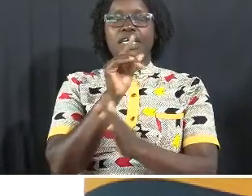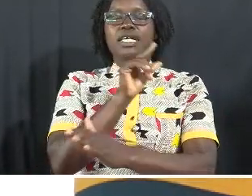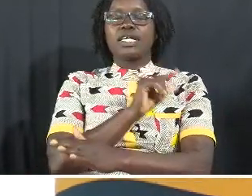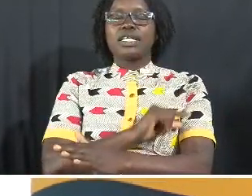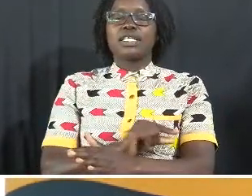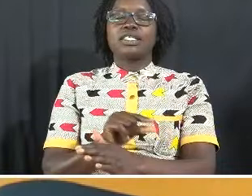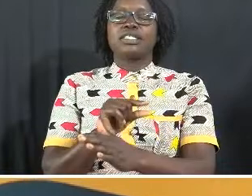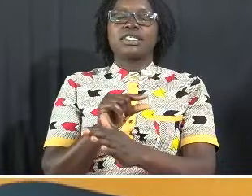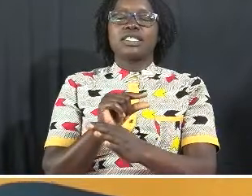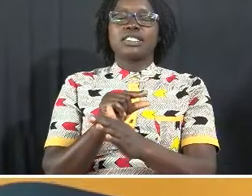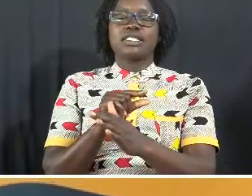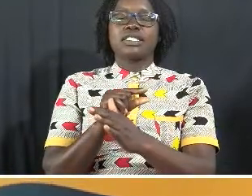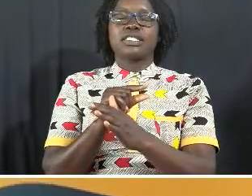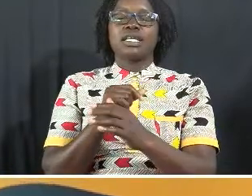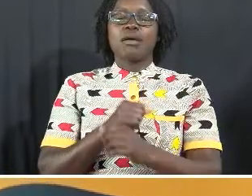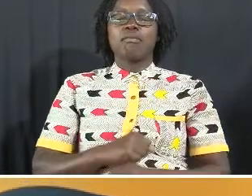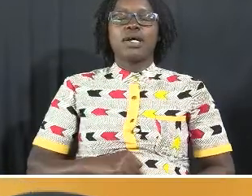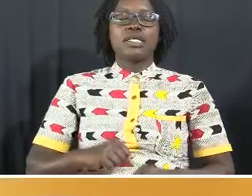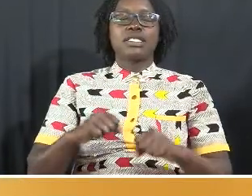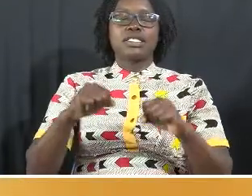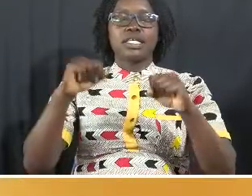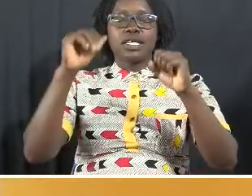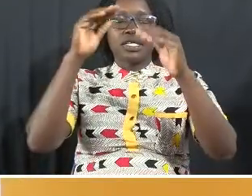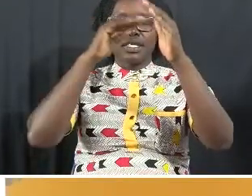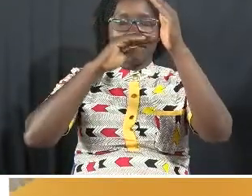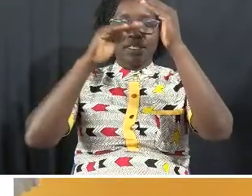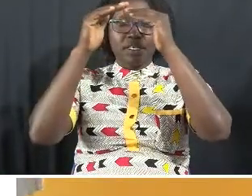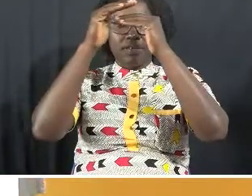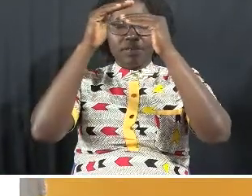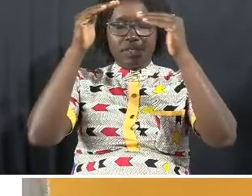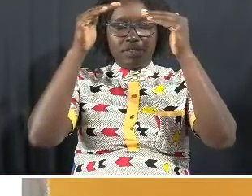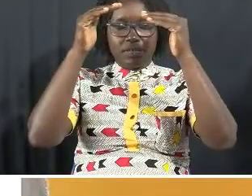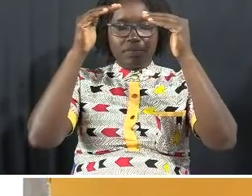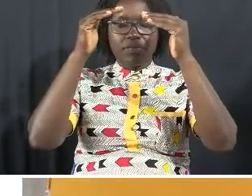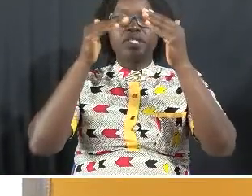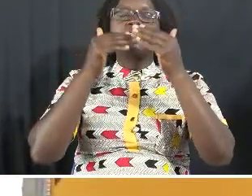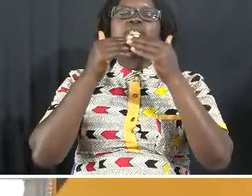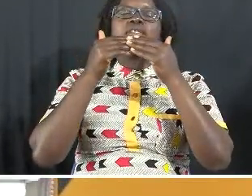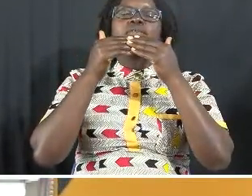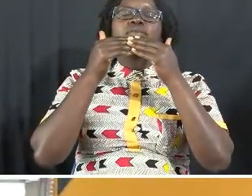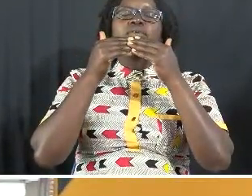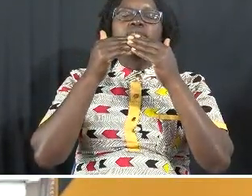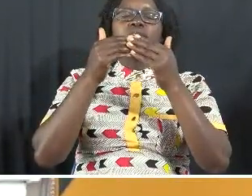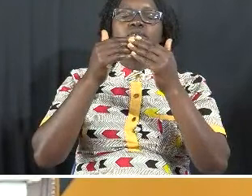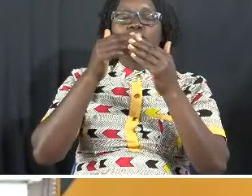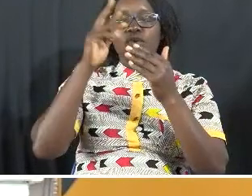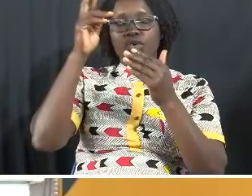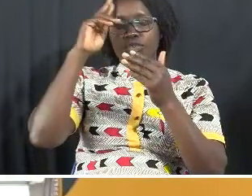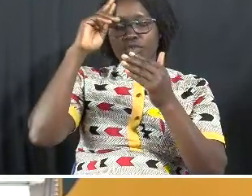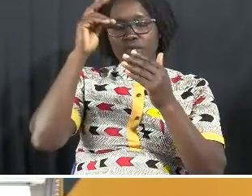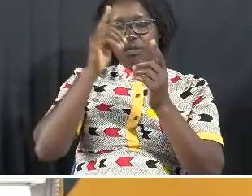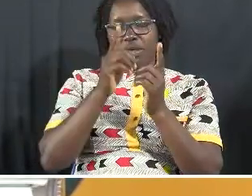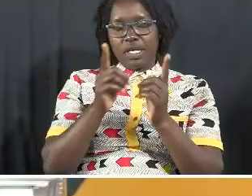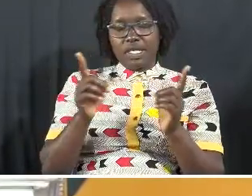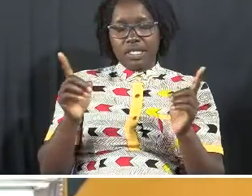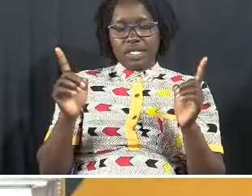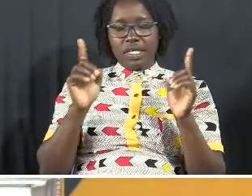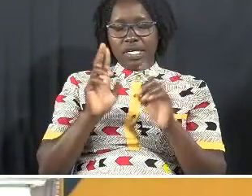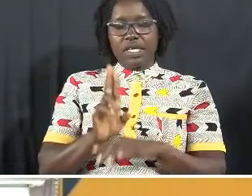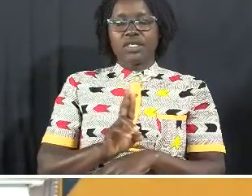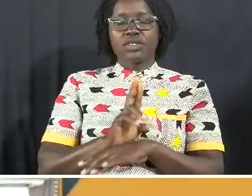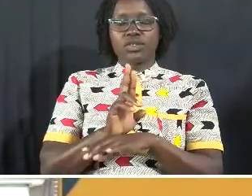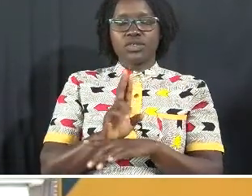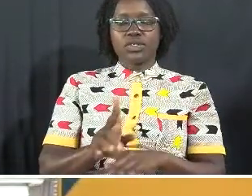Gracious Master in heaven, thank you for reminding us using the